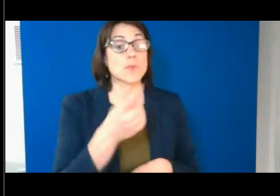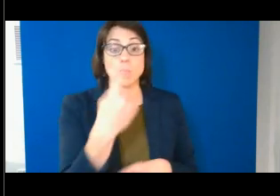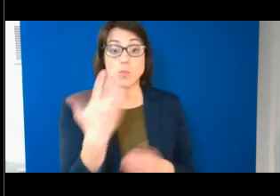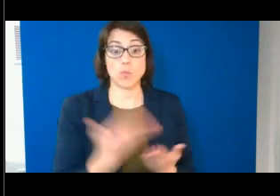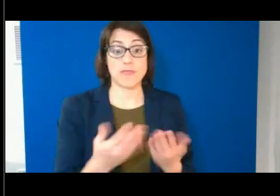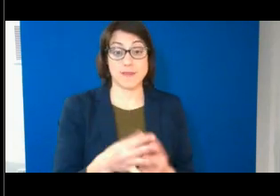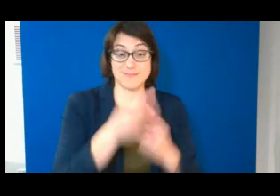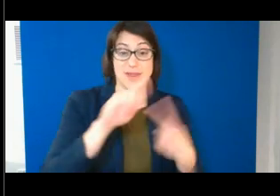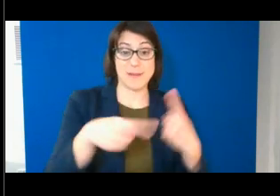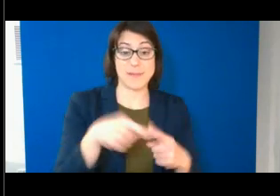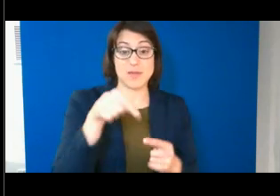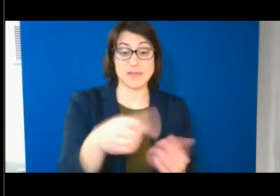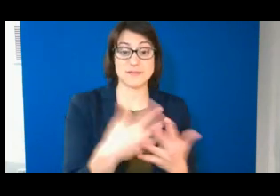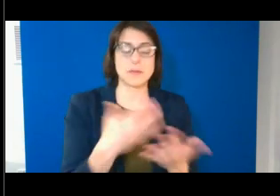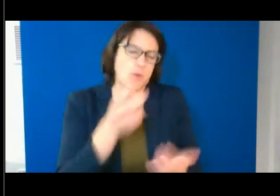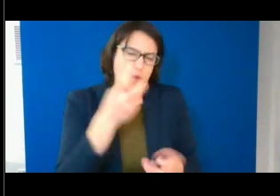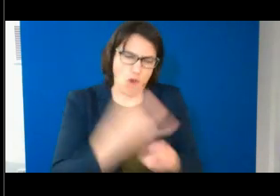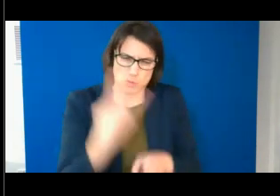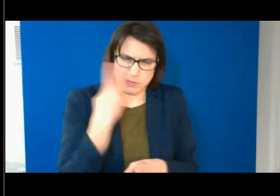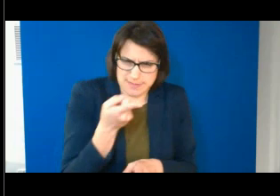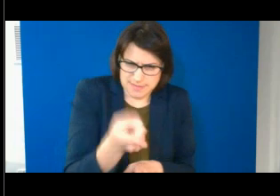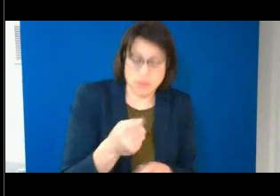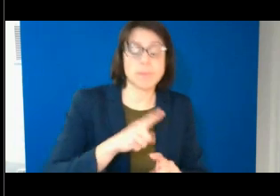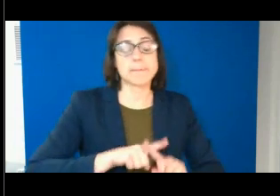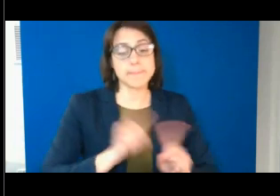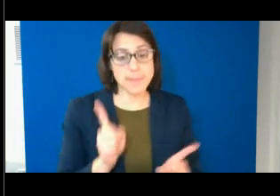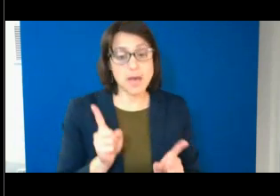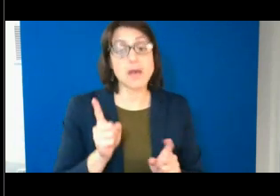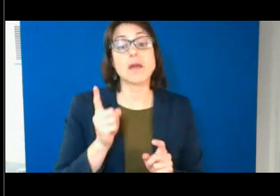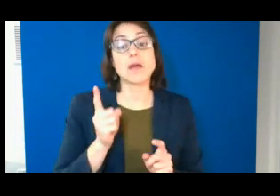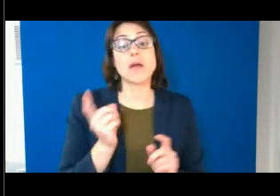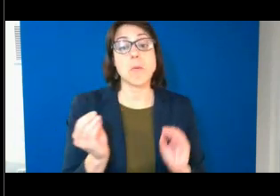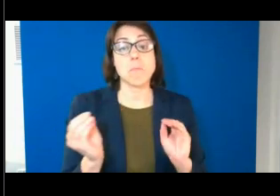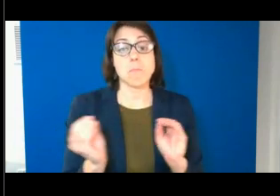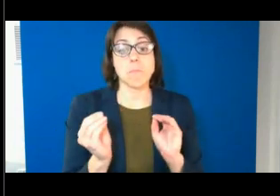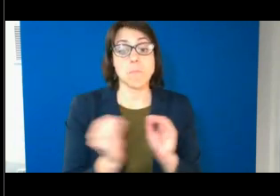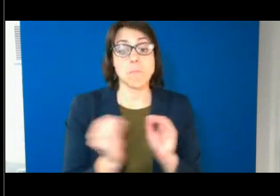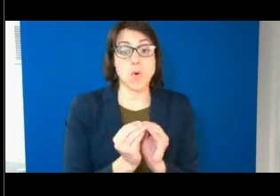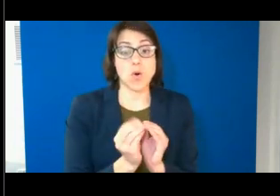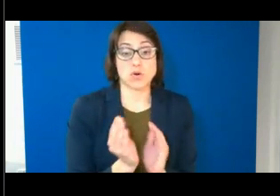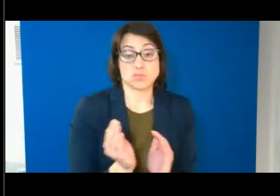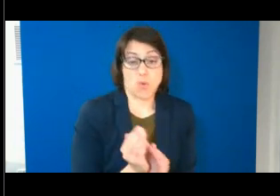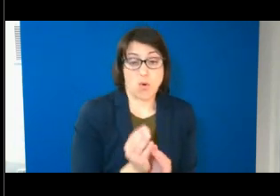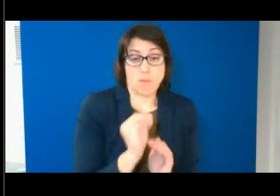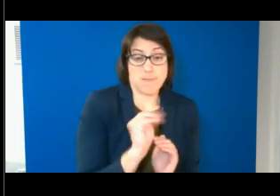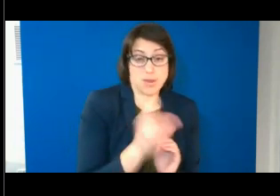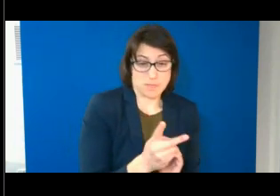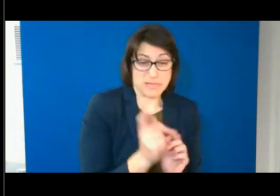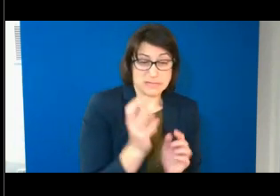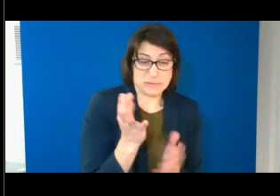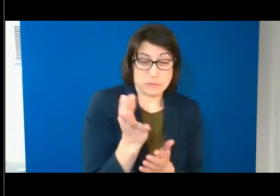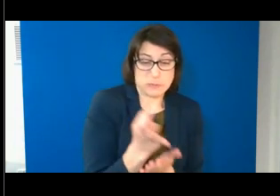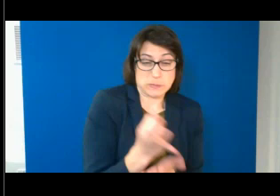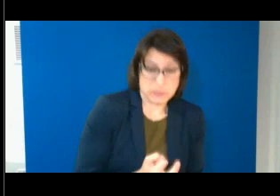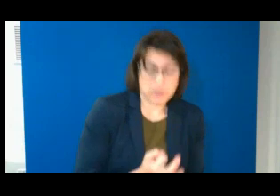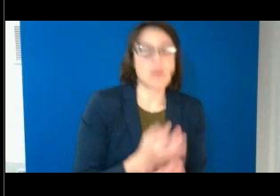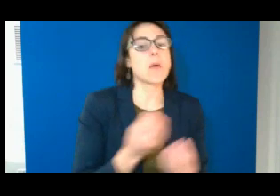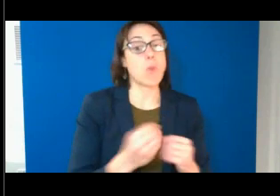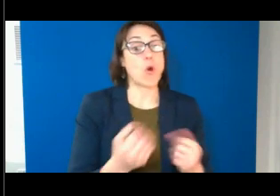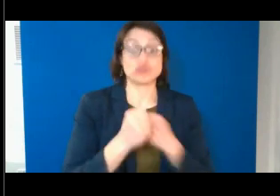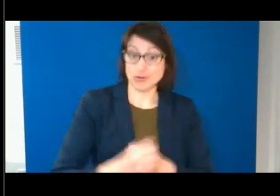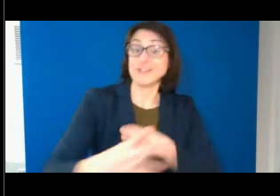bit hard to see on this graph, but essentially the smaller the microplastic gets, the more strongly it sticks to our filter. So while it's not necessarily good for things above